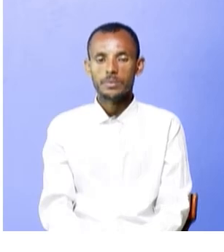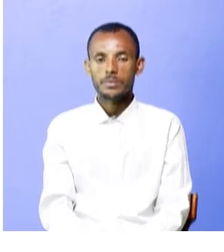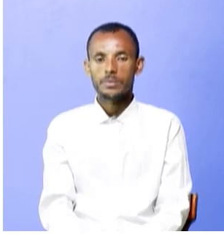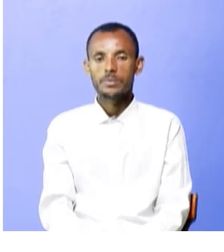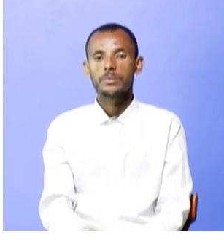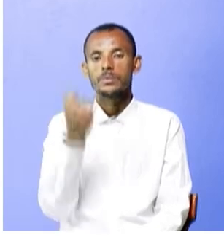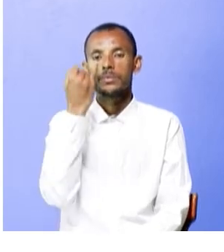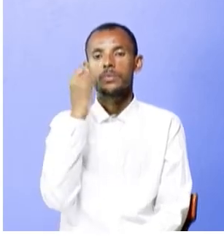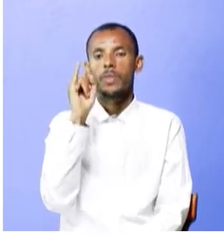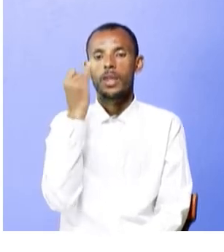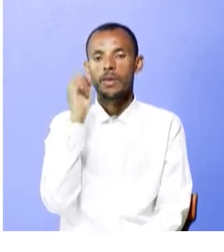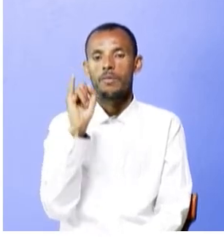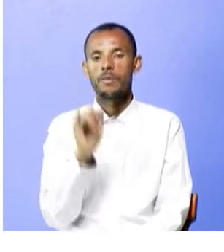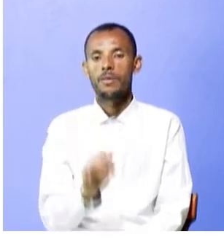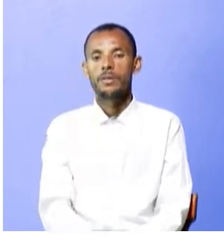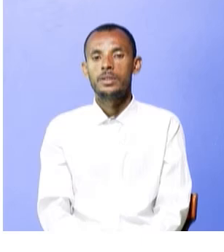If